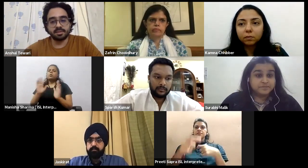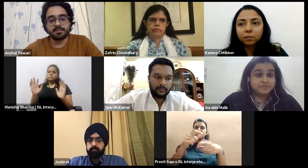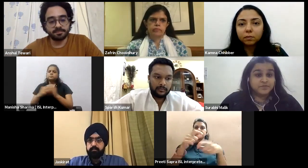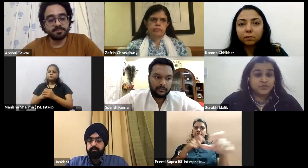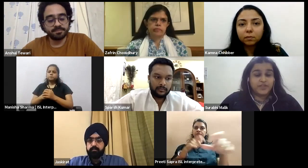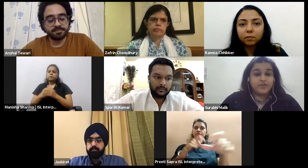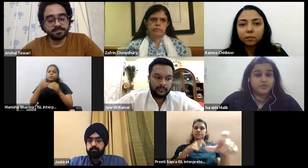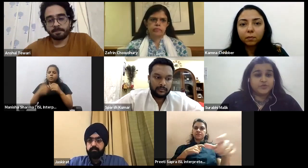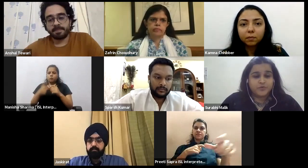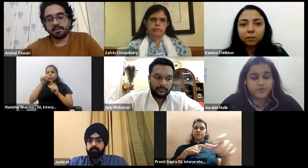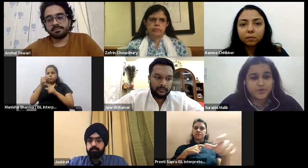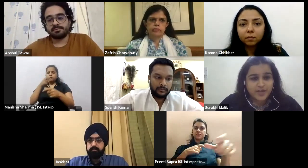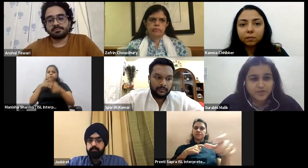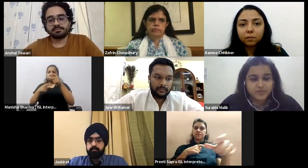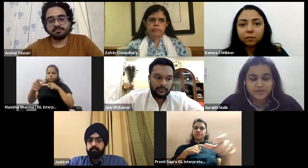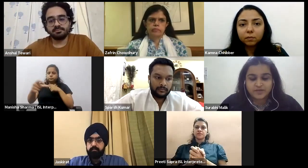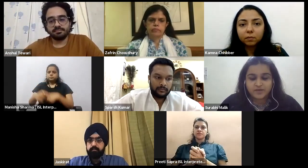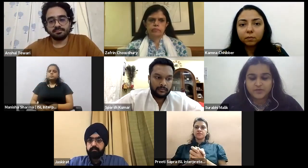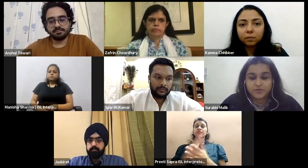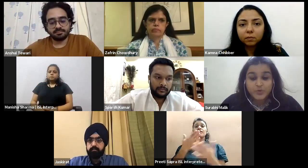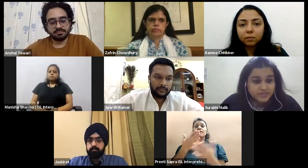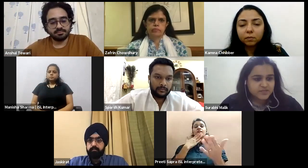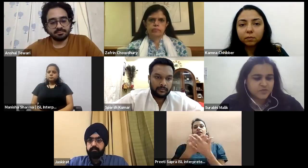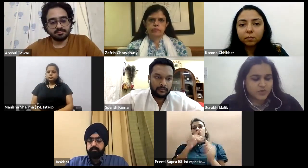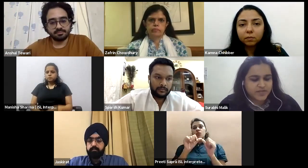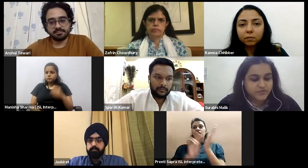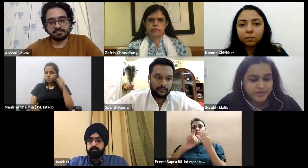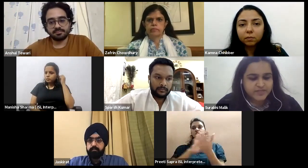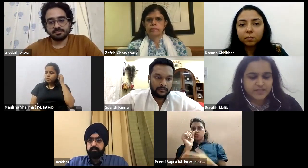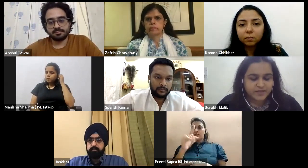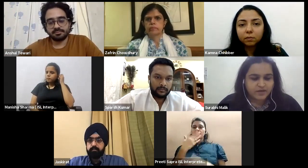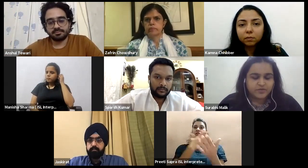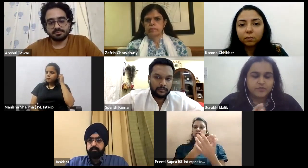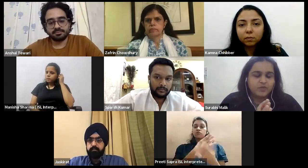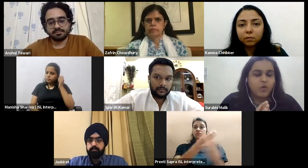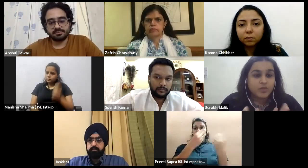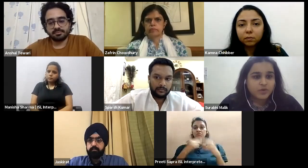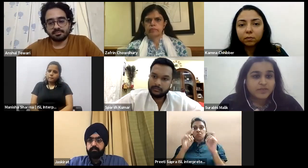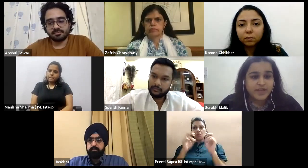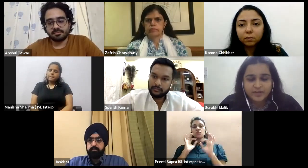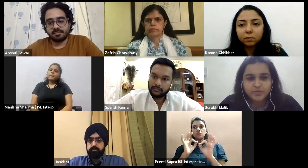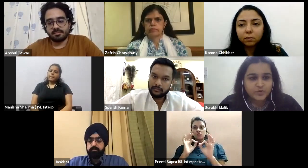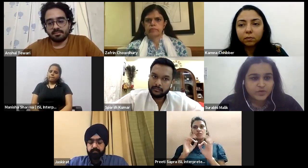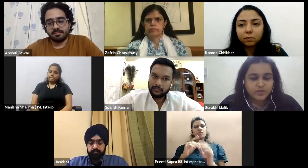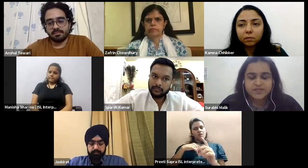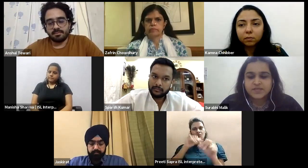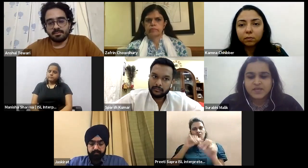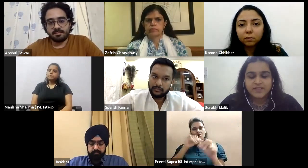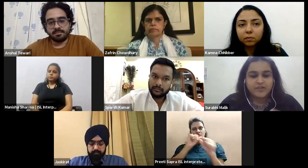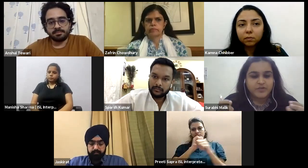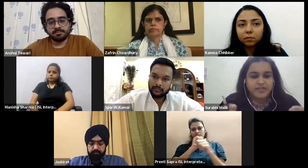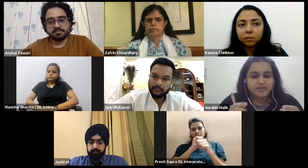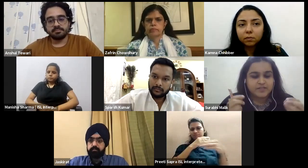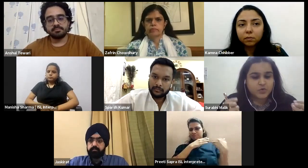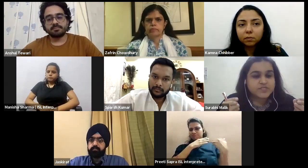pandemic? Yeah. Sure. Thank you, Anshul, for having me and doing this discourse. I really think with all the work that I have been doing on this,